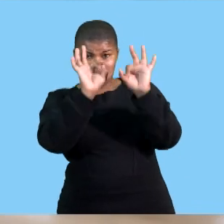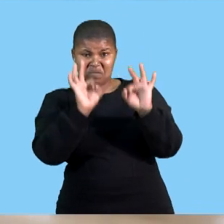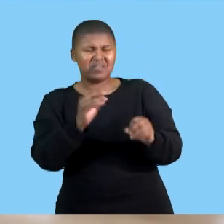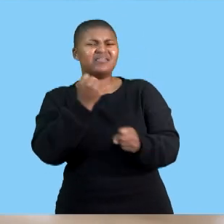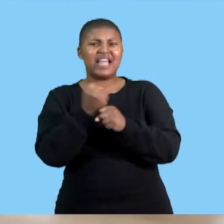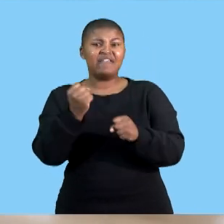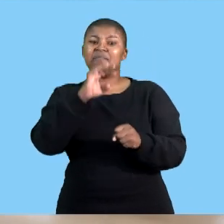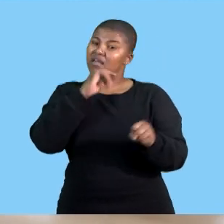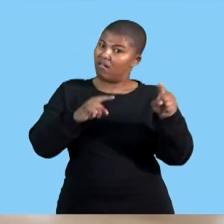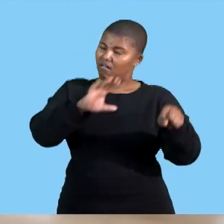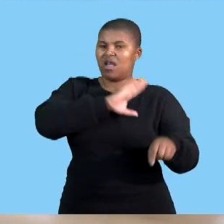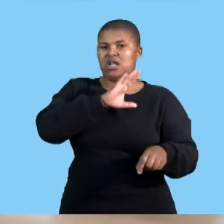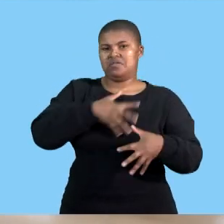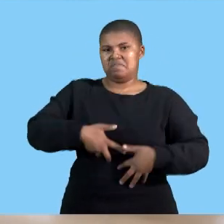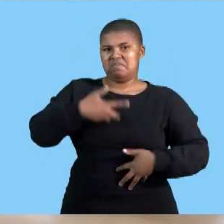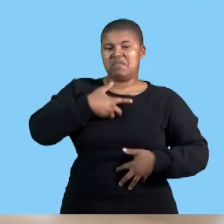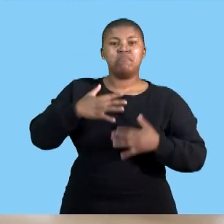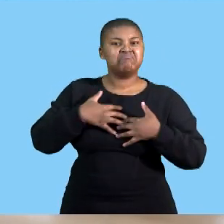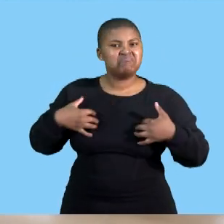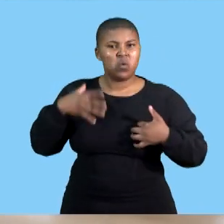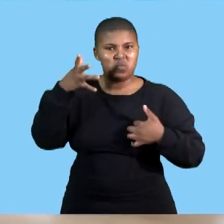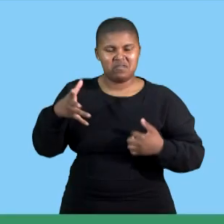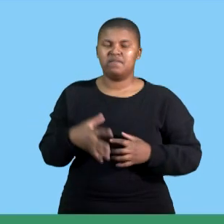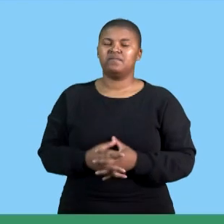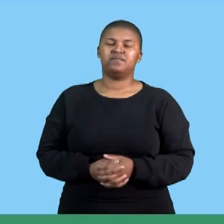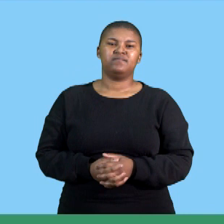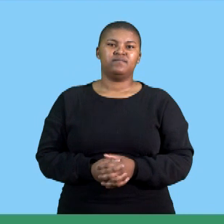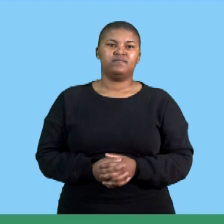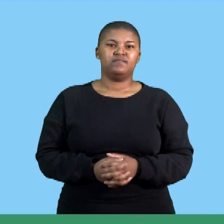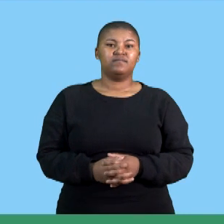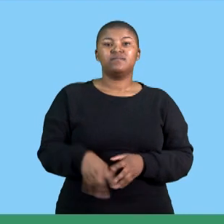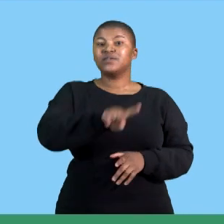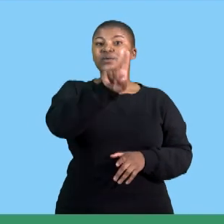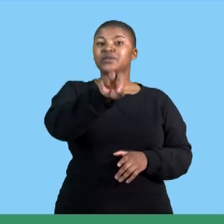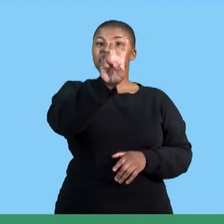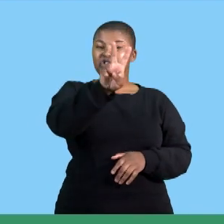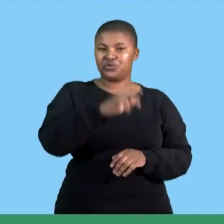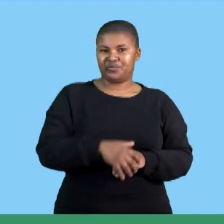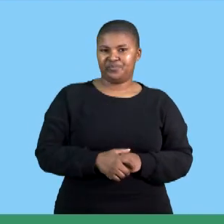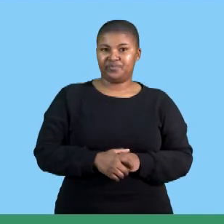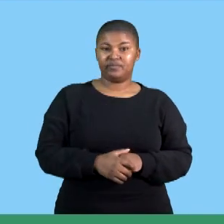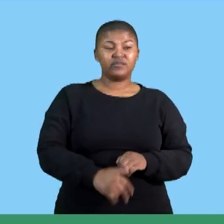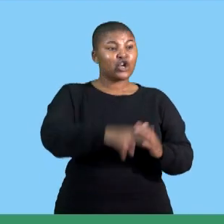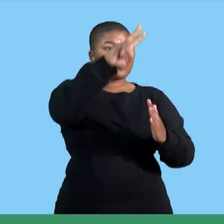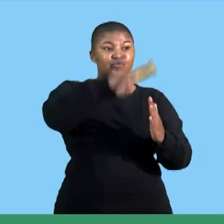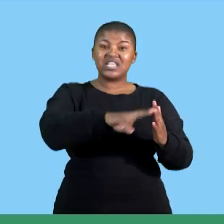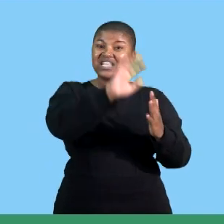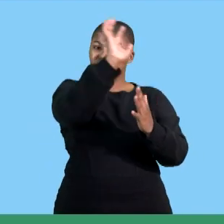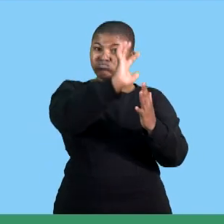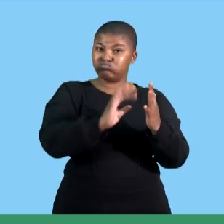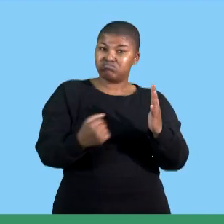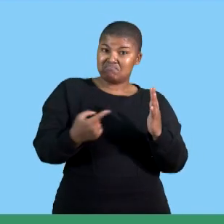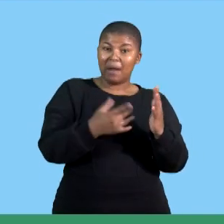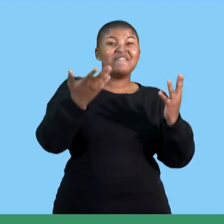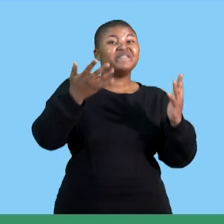look at the second question. It says there, read the scenario and answer the following questions.